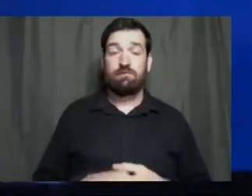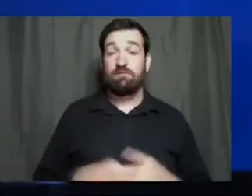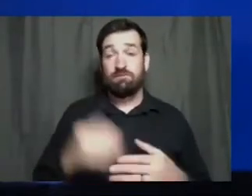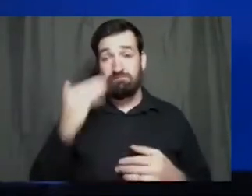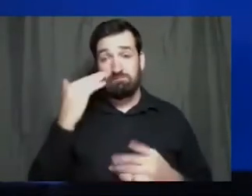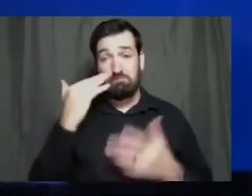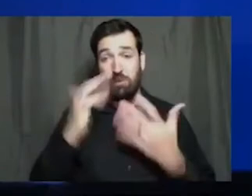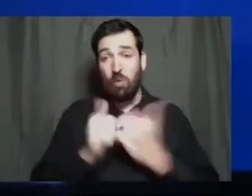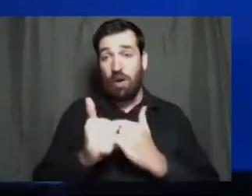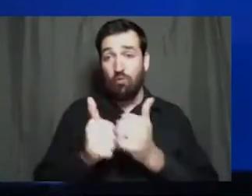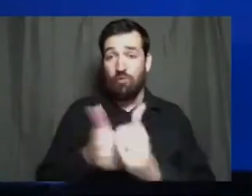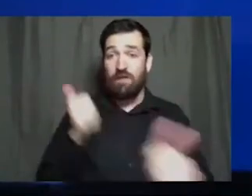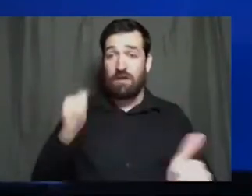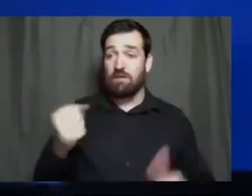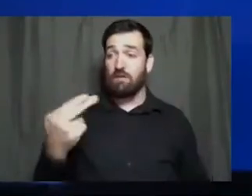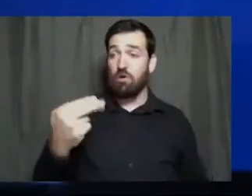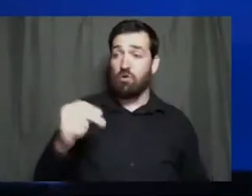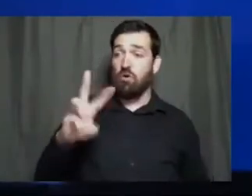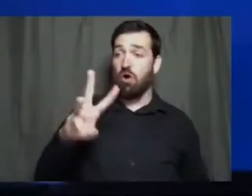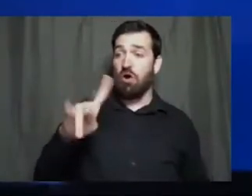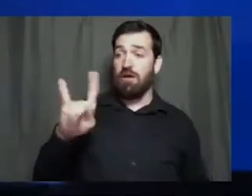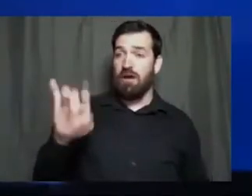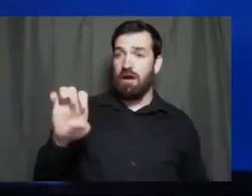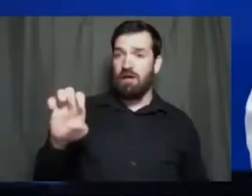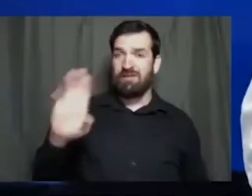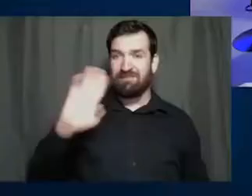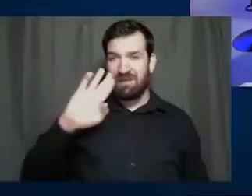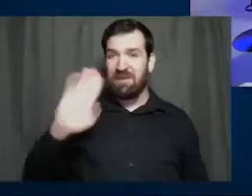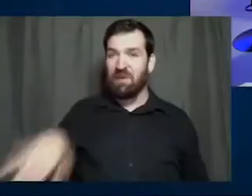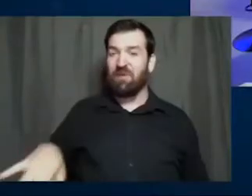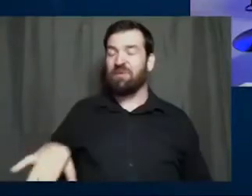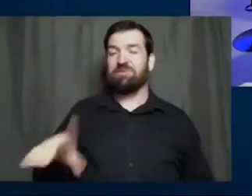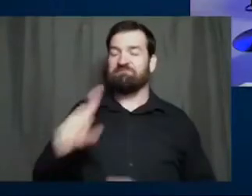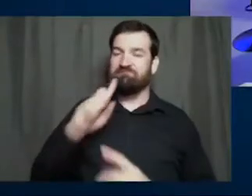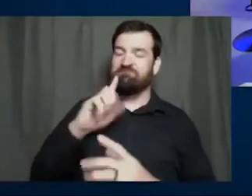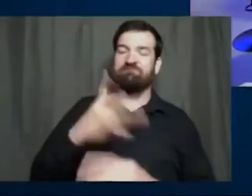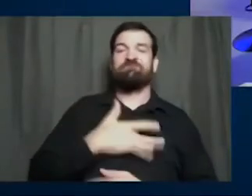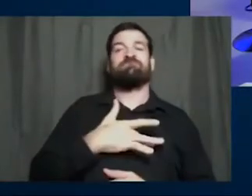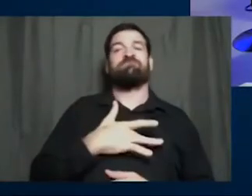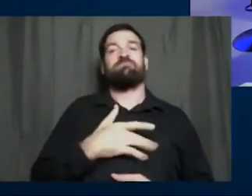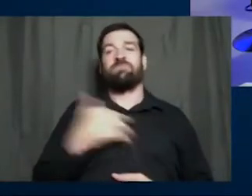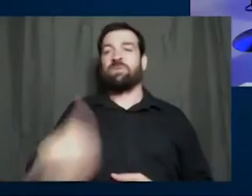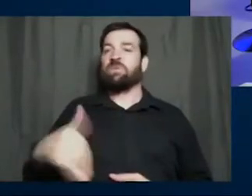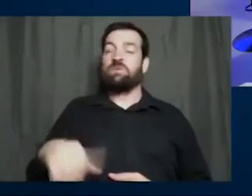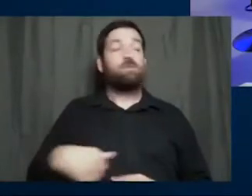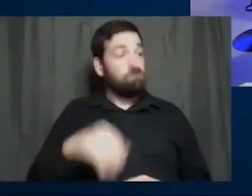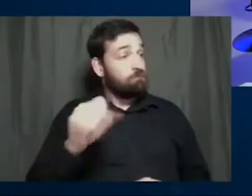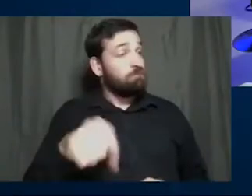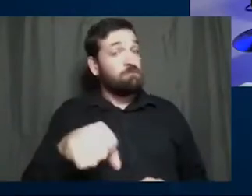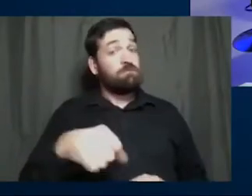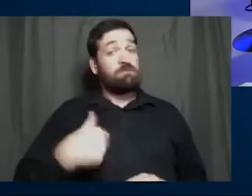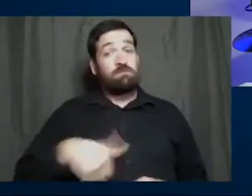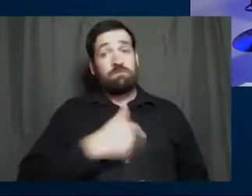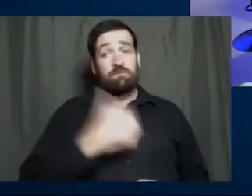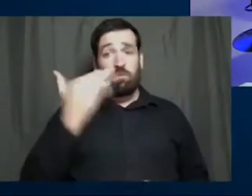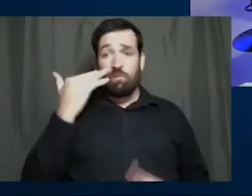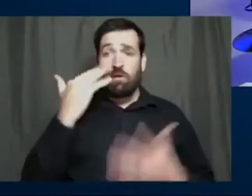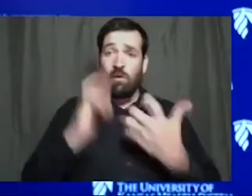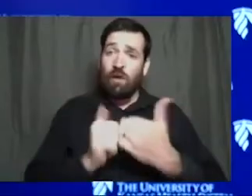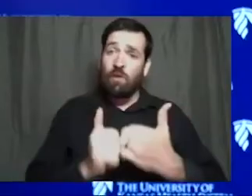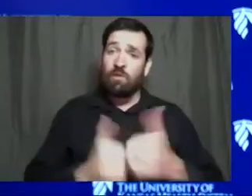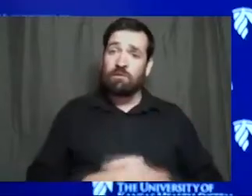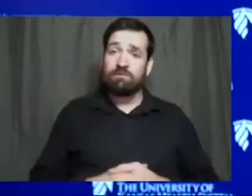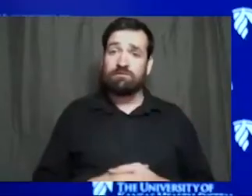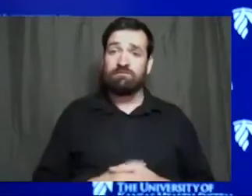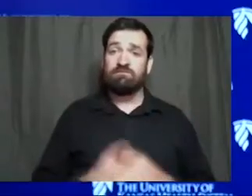Hawkeye, I know that's got to be music to your heart there. Yeah, absolutely. I mean, we know how to do it. We have shown that it